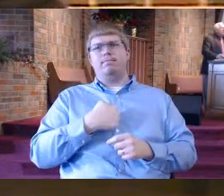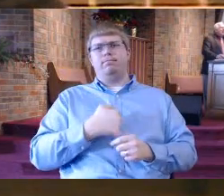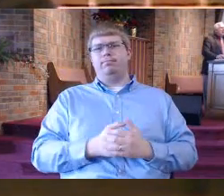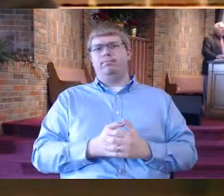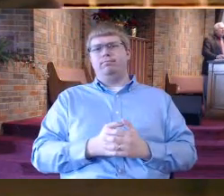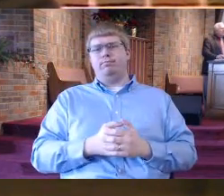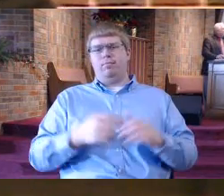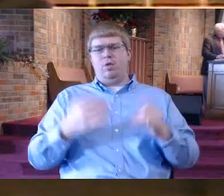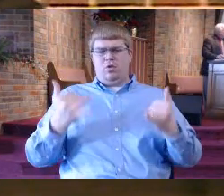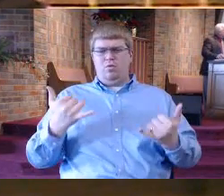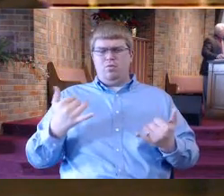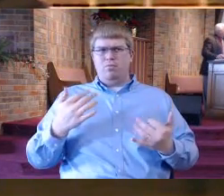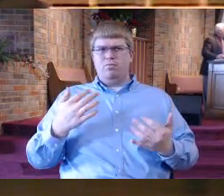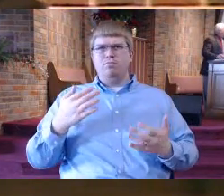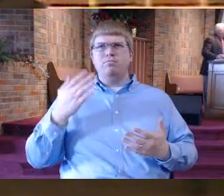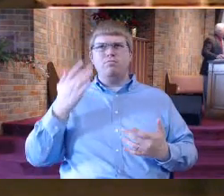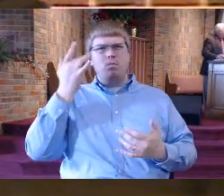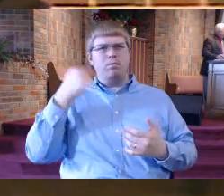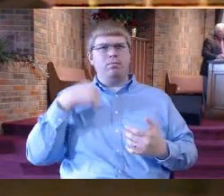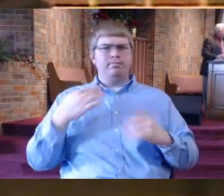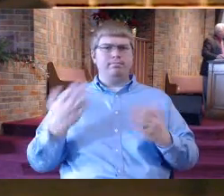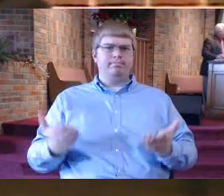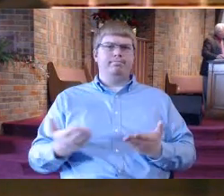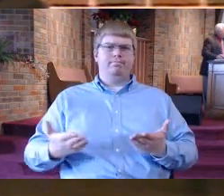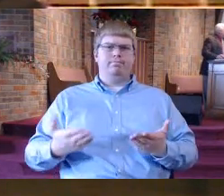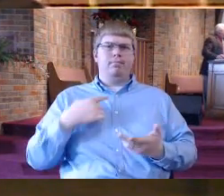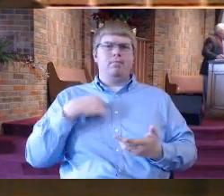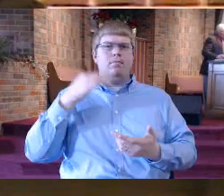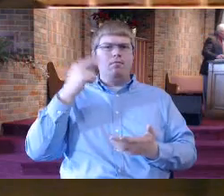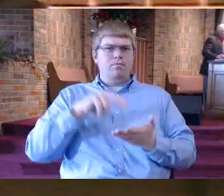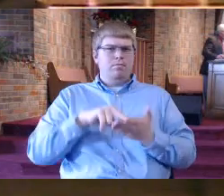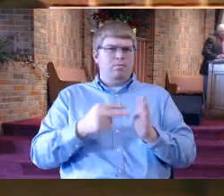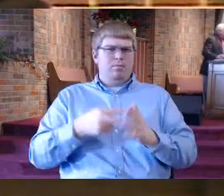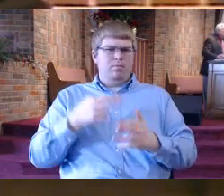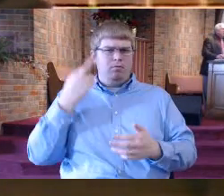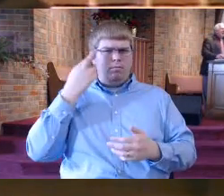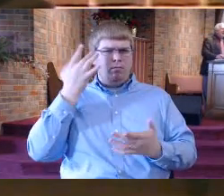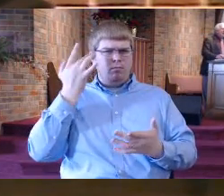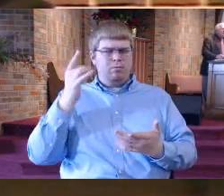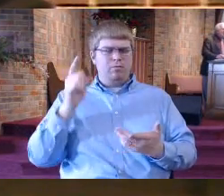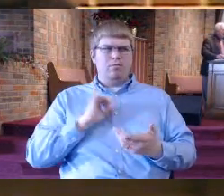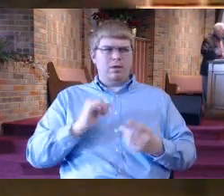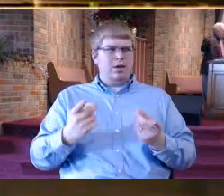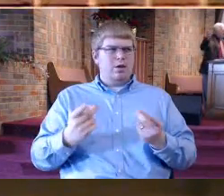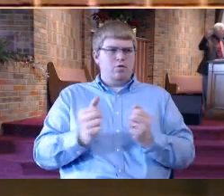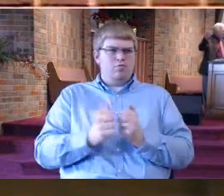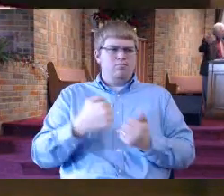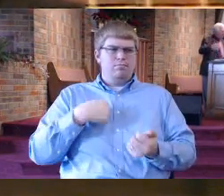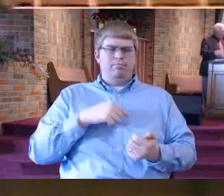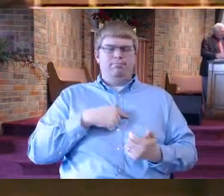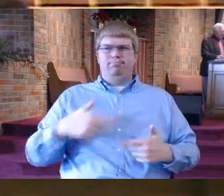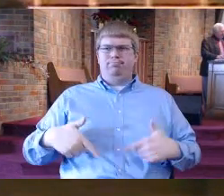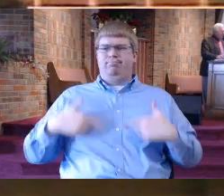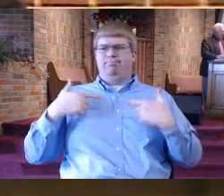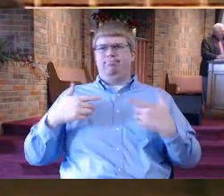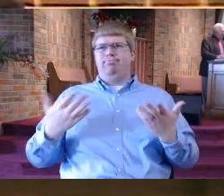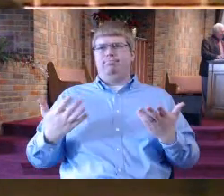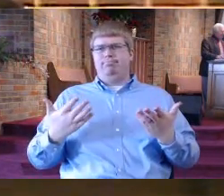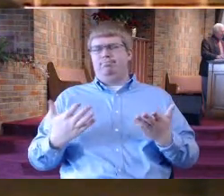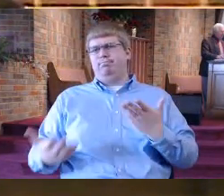Why am I here? What is my purpose? What am I doing with my life? Things of that sort